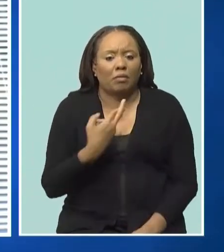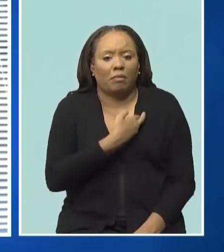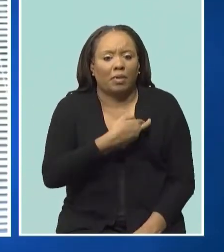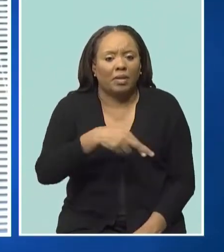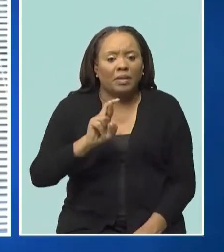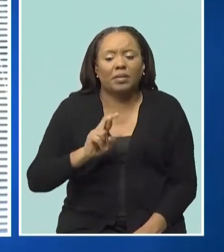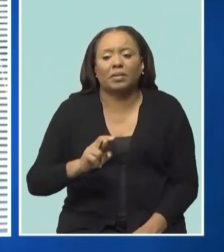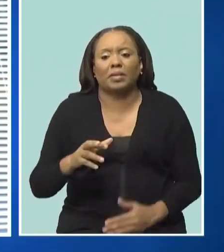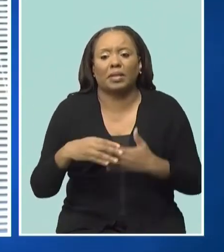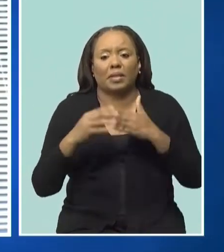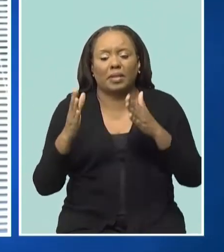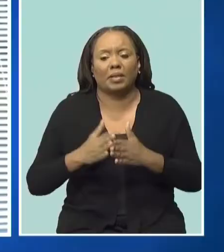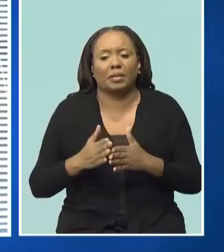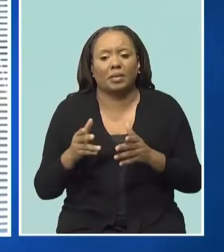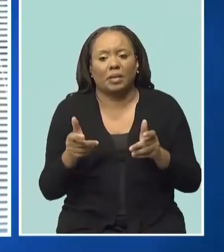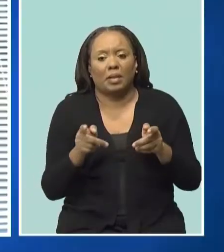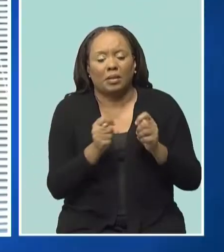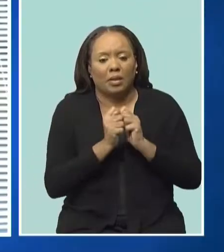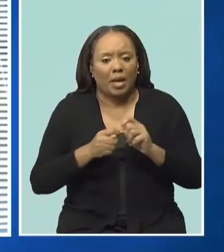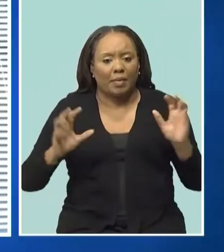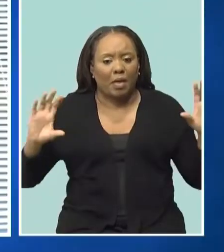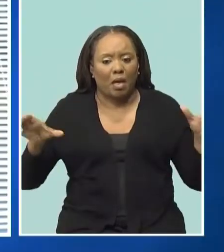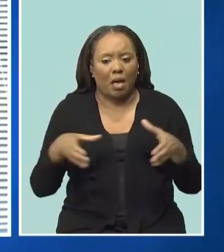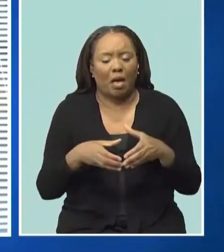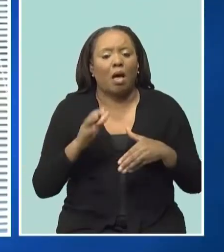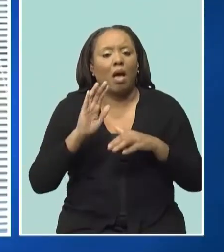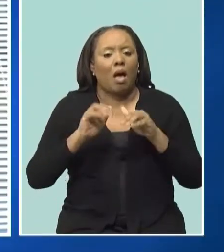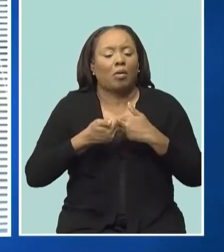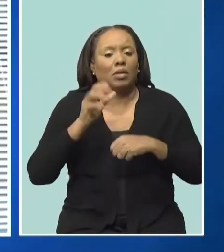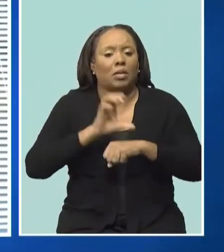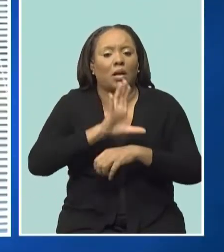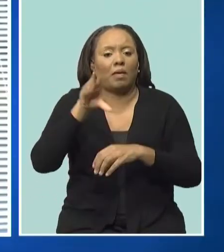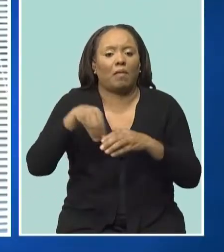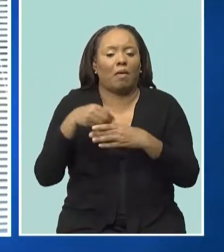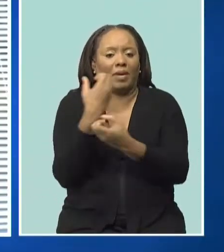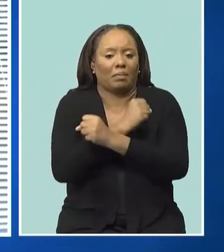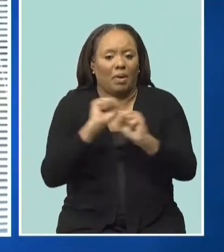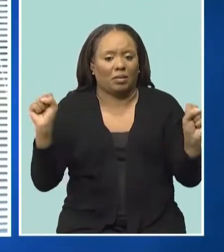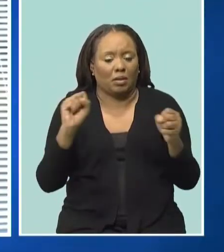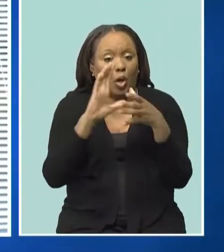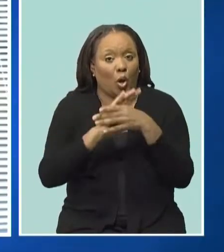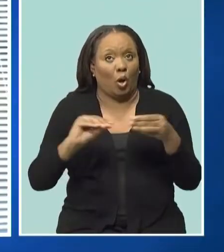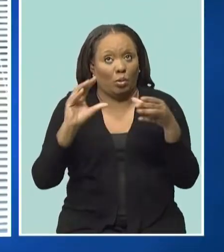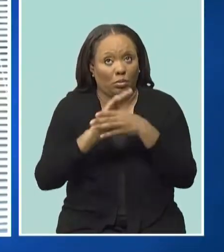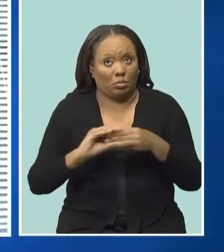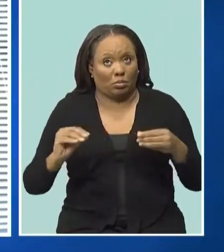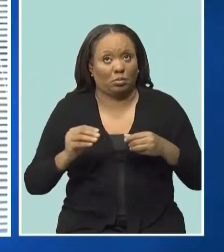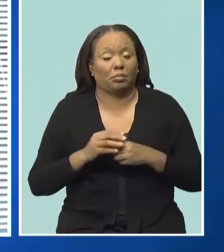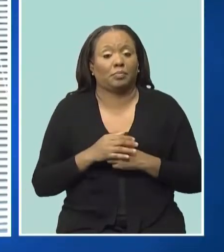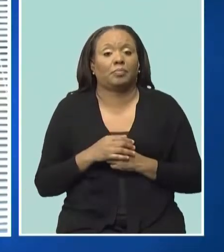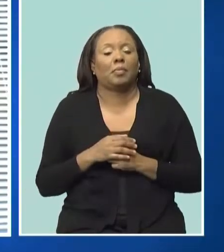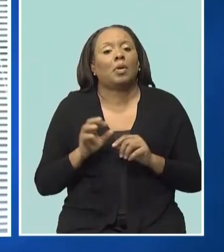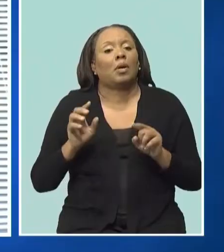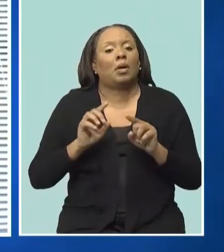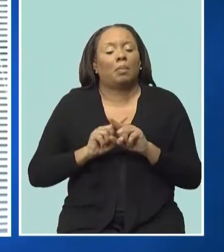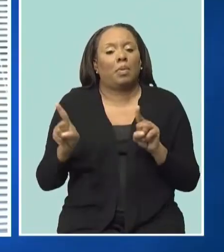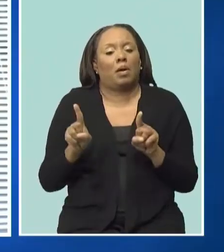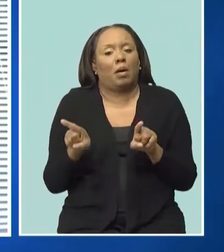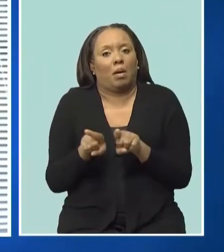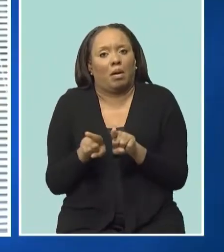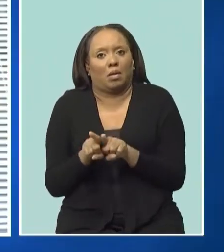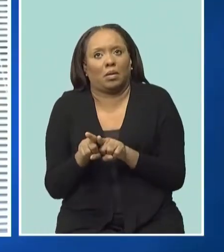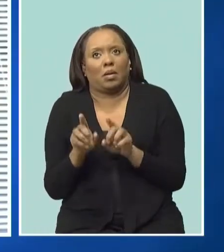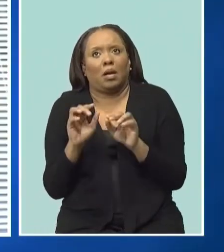of the church and how the church fit in the emancipation story, but not only in the context of the emancipation story, but also as